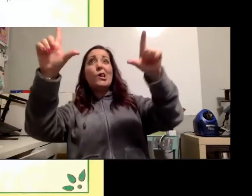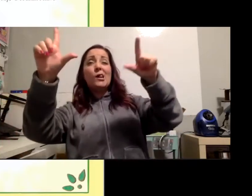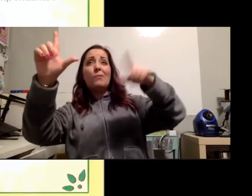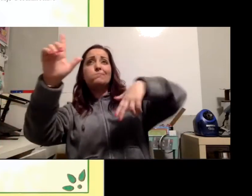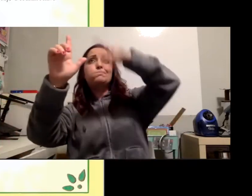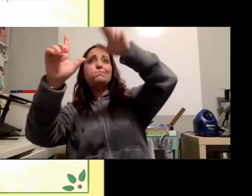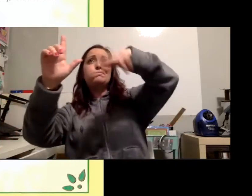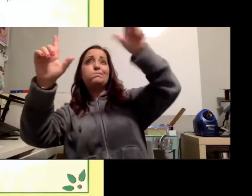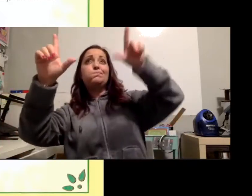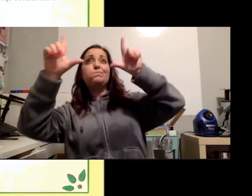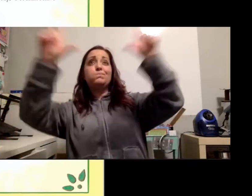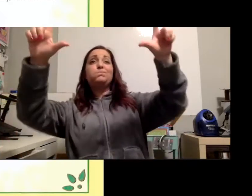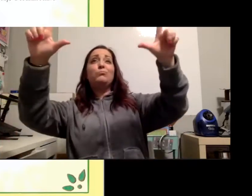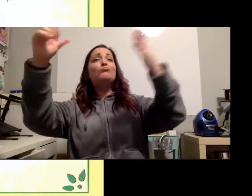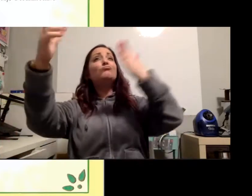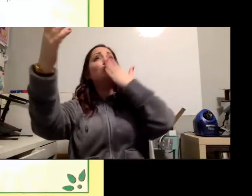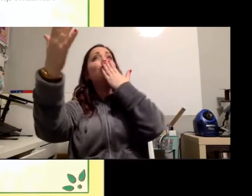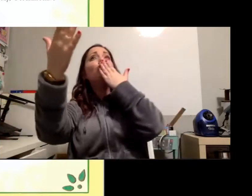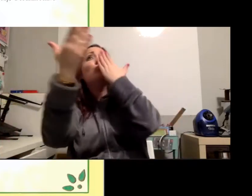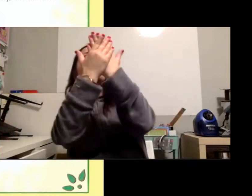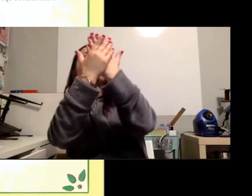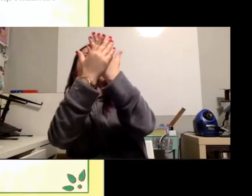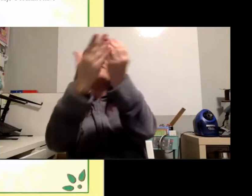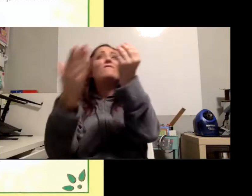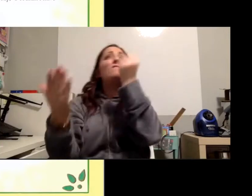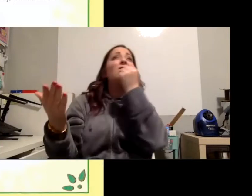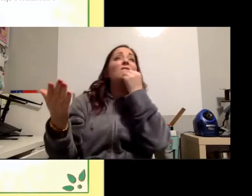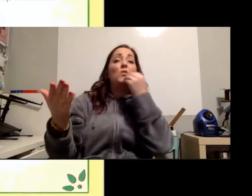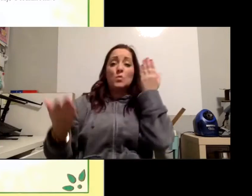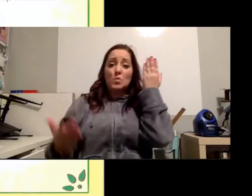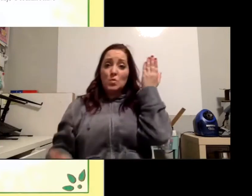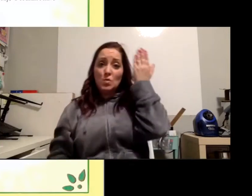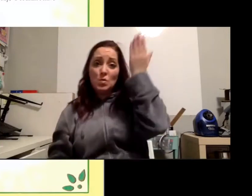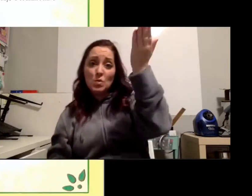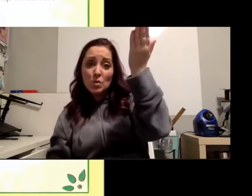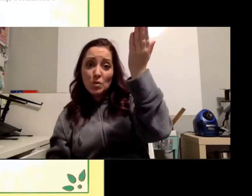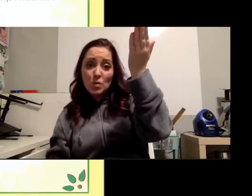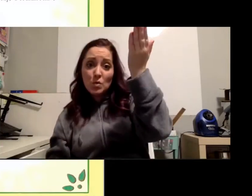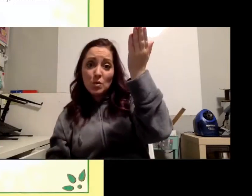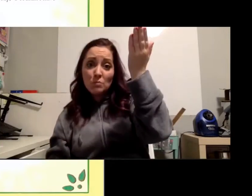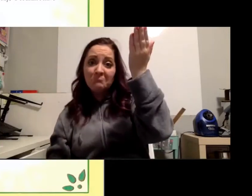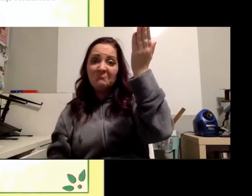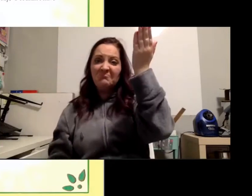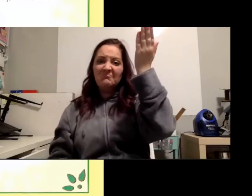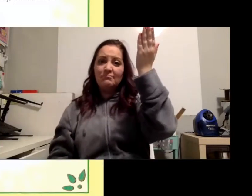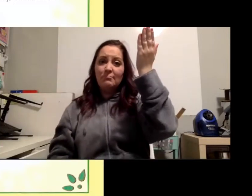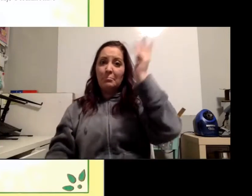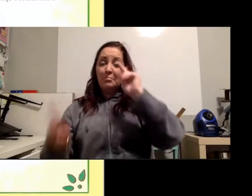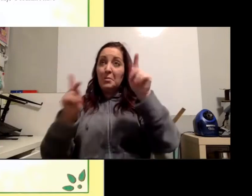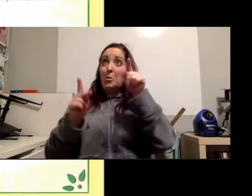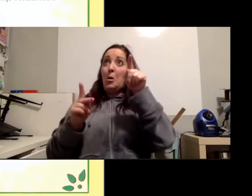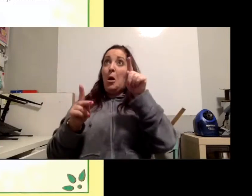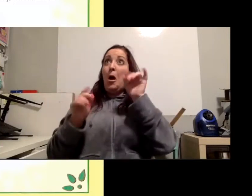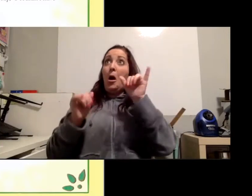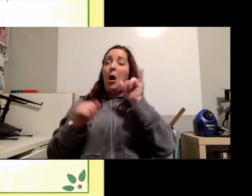When he painted "Good food," they just naturally became hungry.